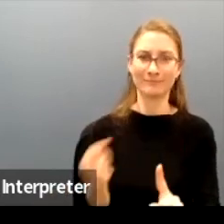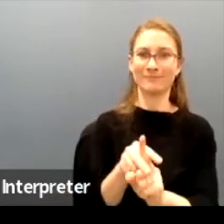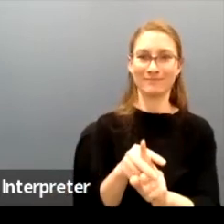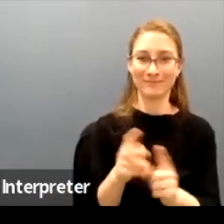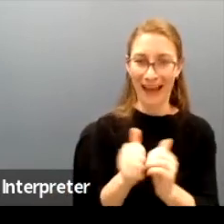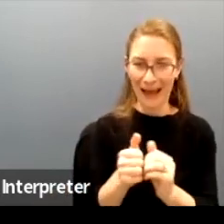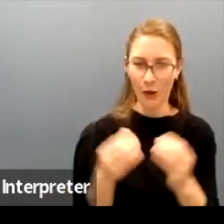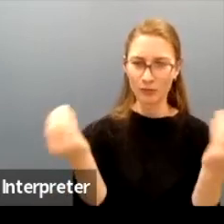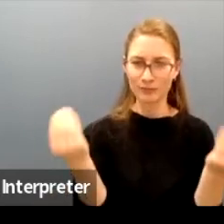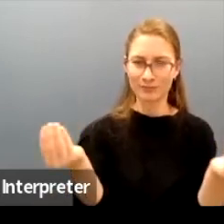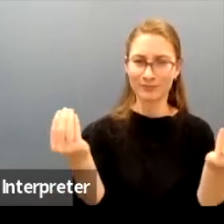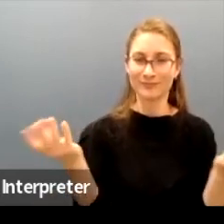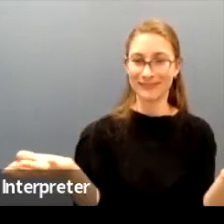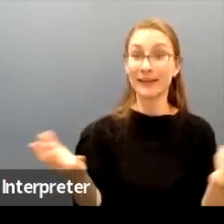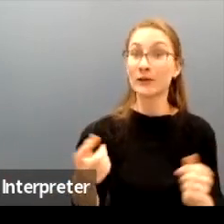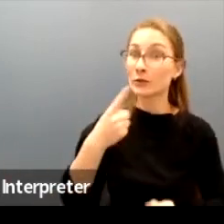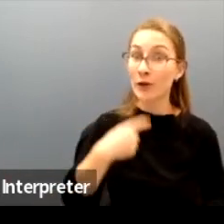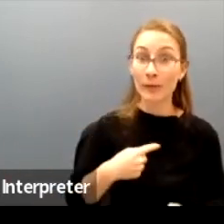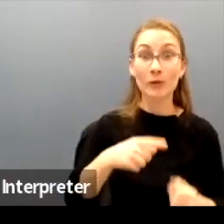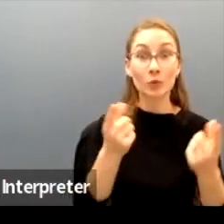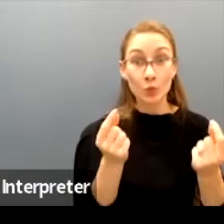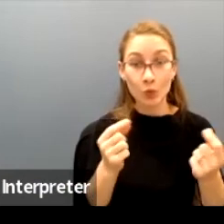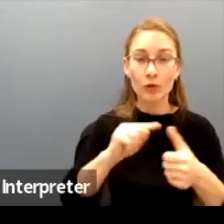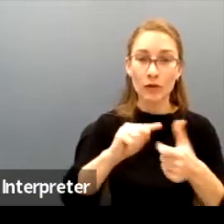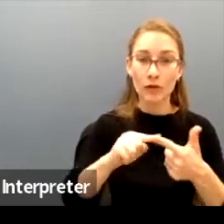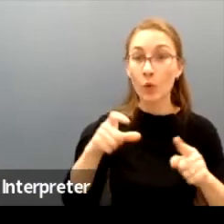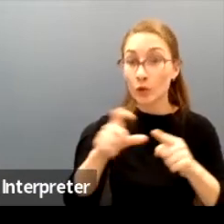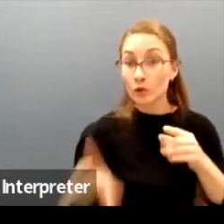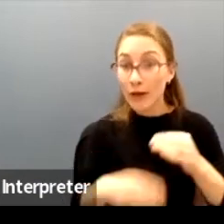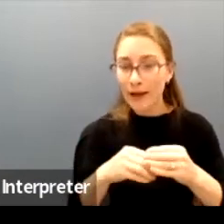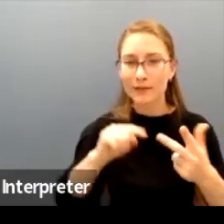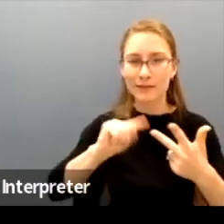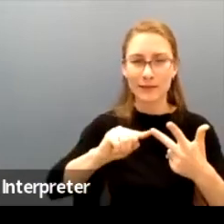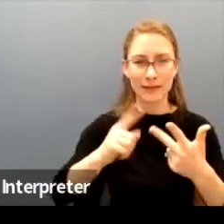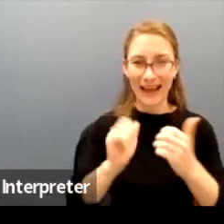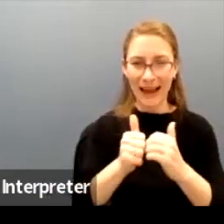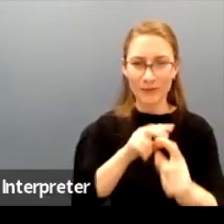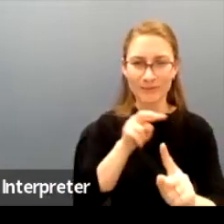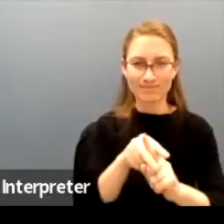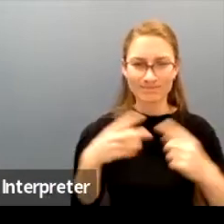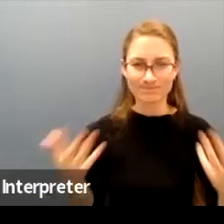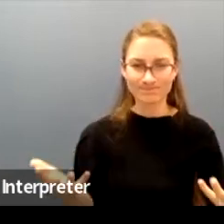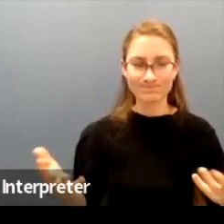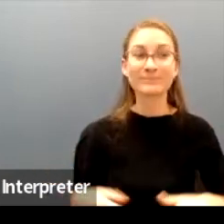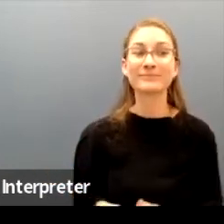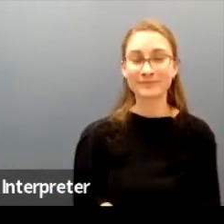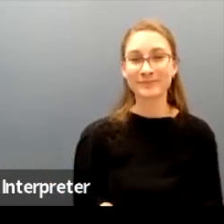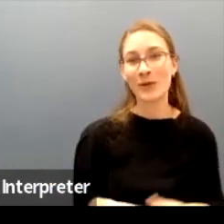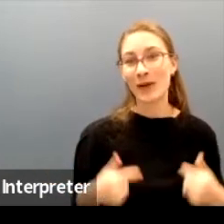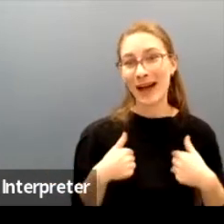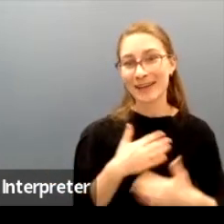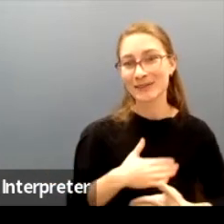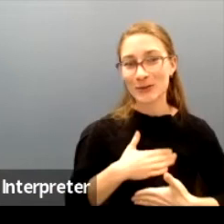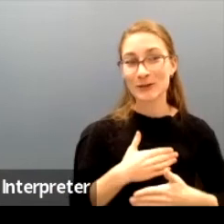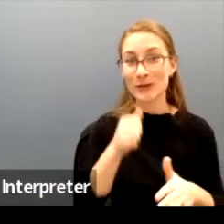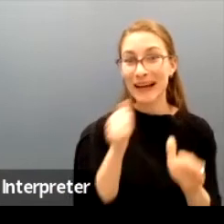understand. You tell me what to do, you tell me what words to add in, but like, how do I do this? So I like to hide some of the